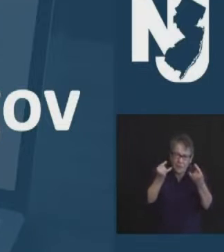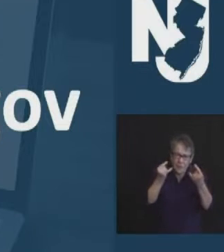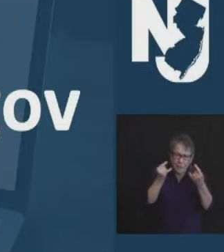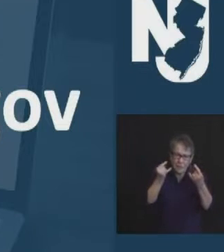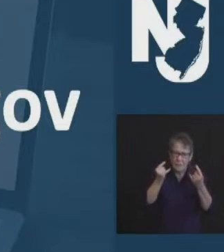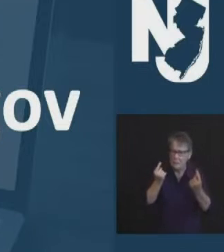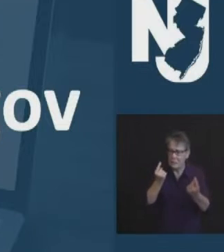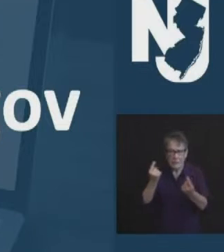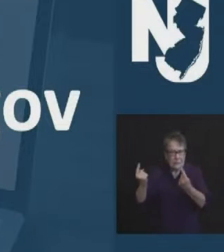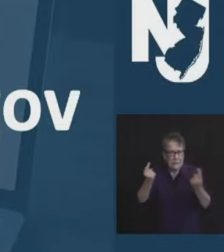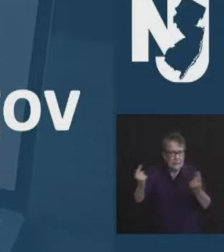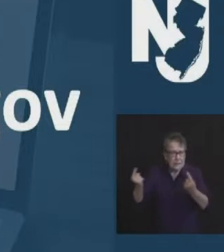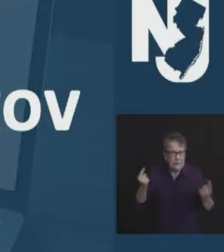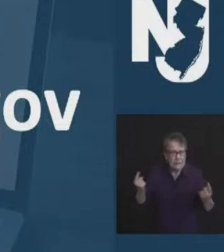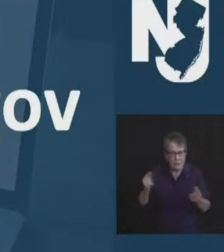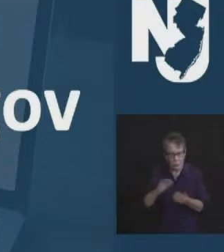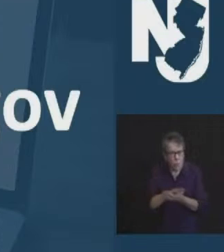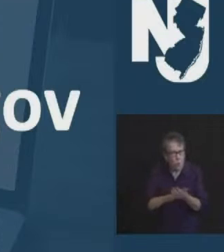us. Even with